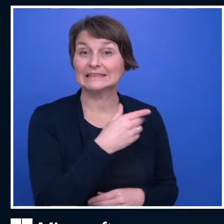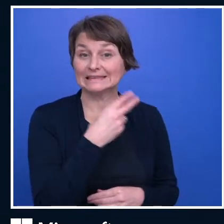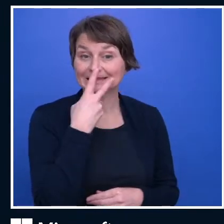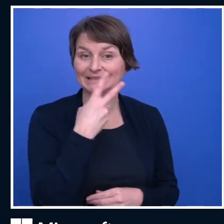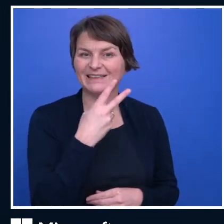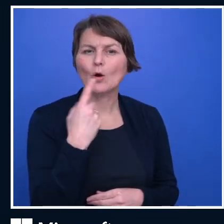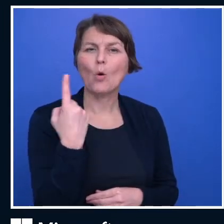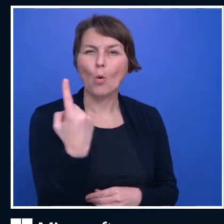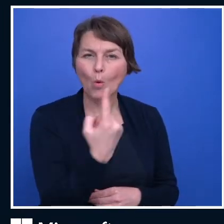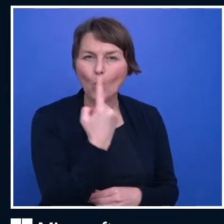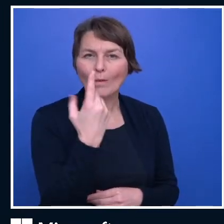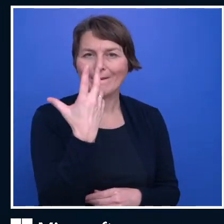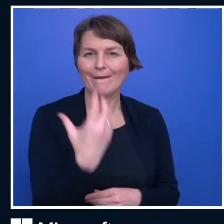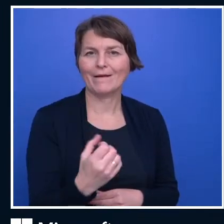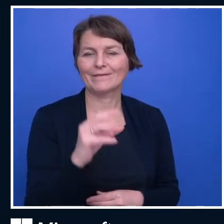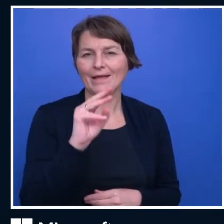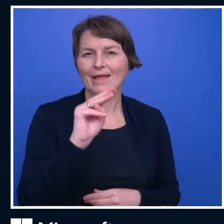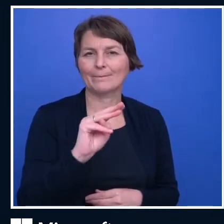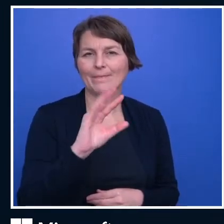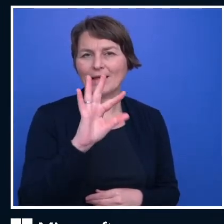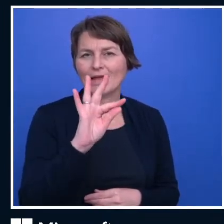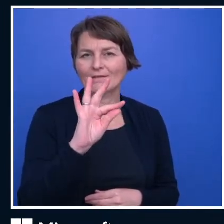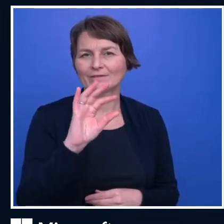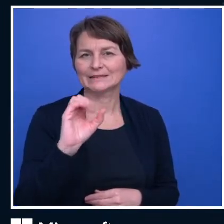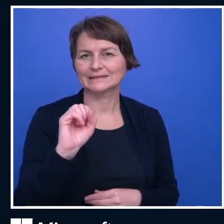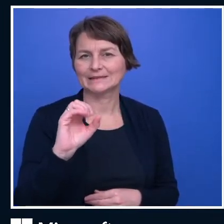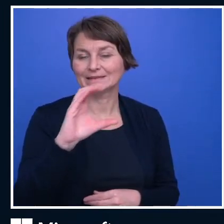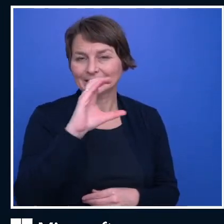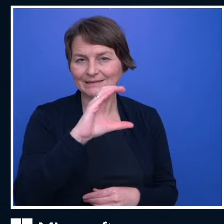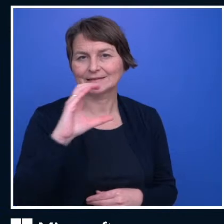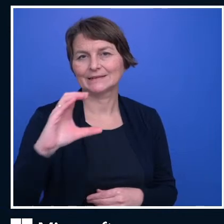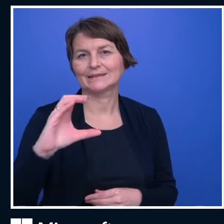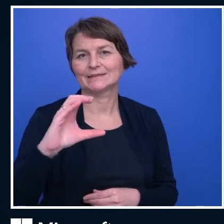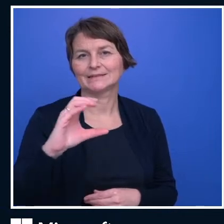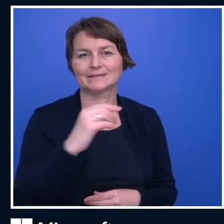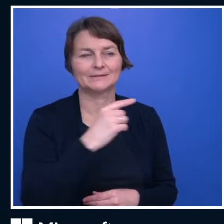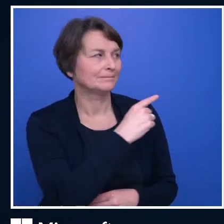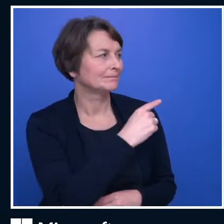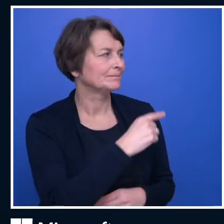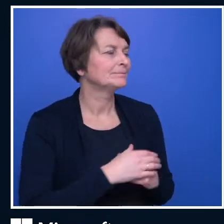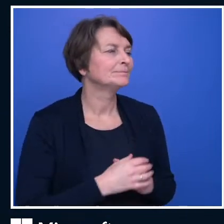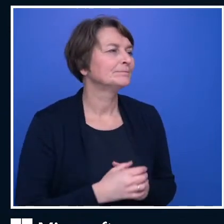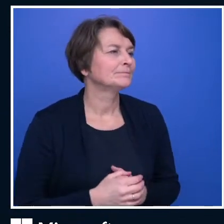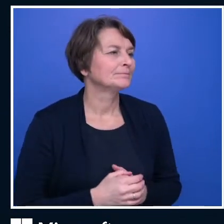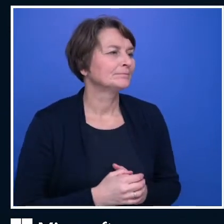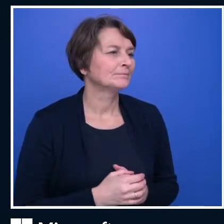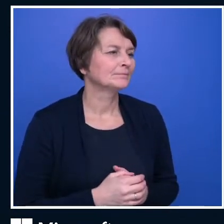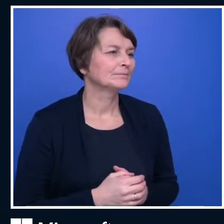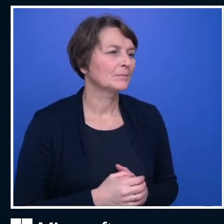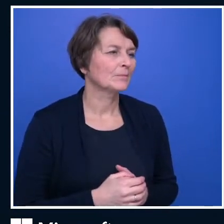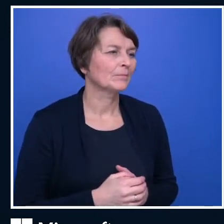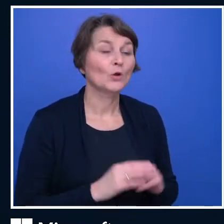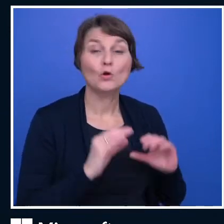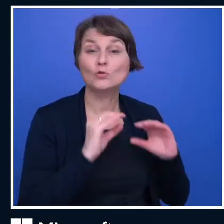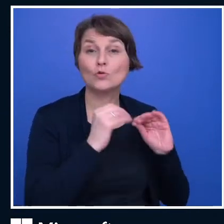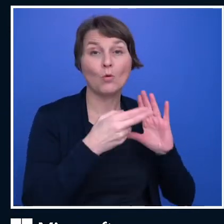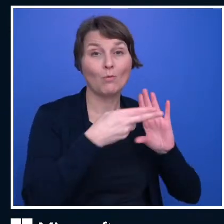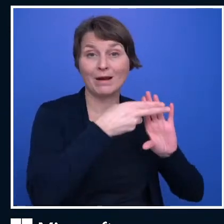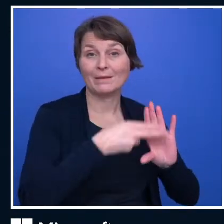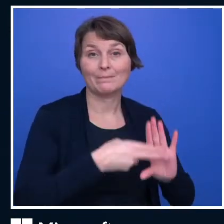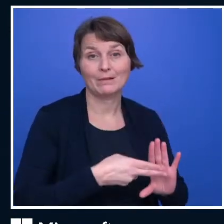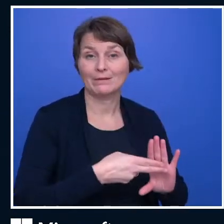for since this is a test.json file. So there isn't any label at the moment, but this is just